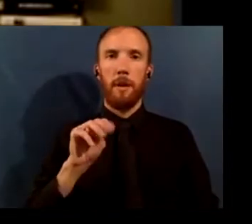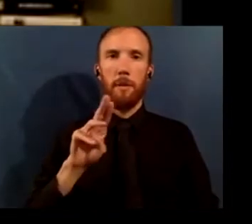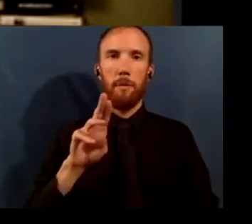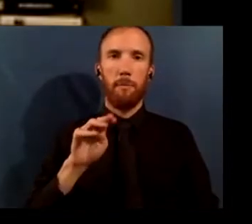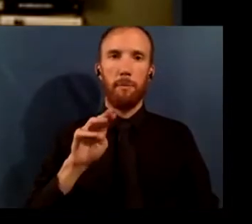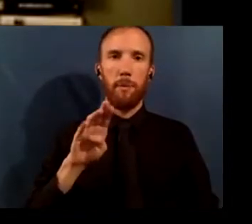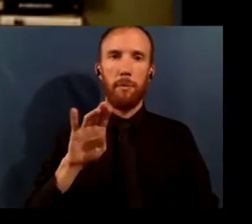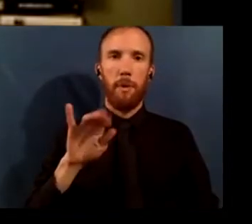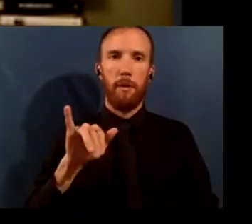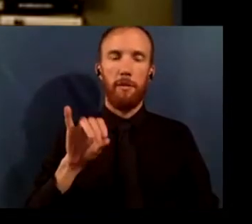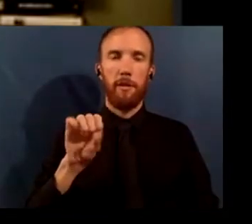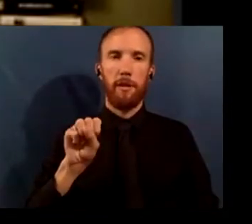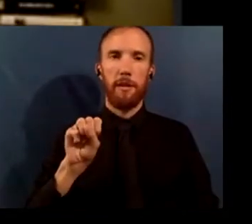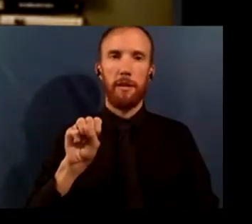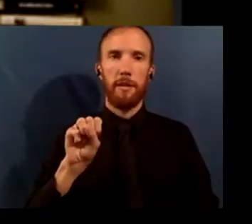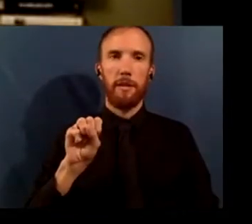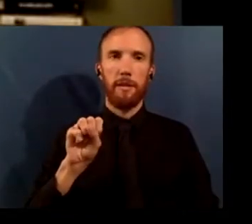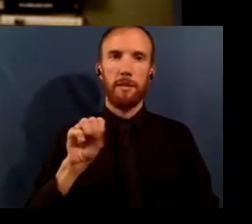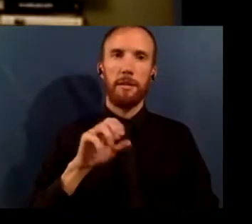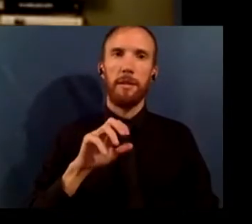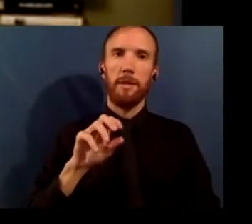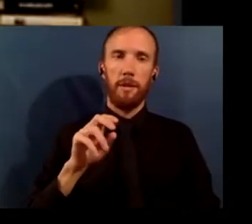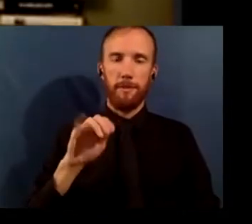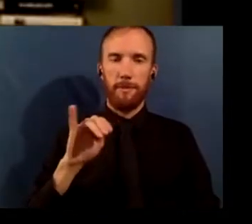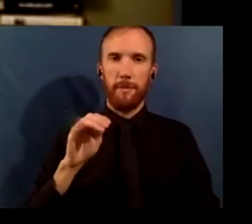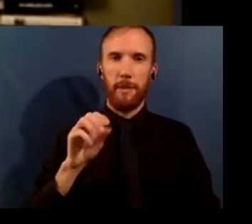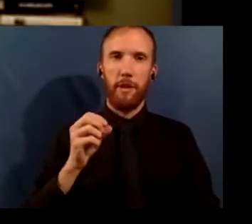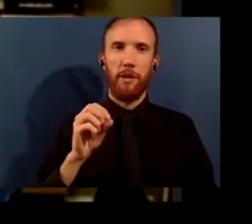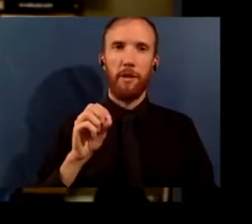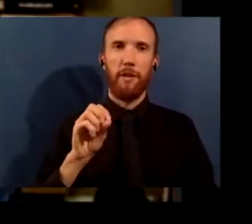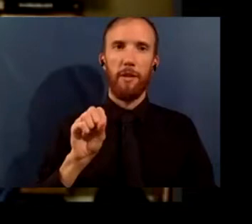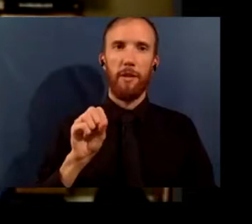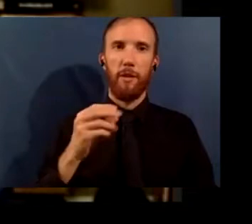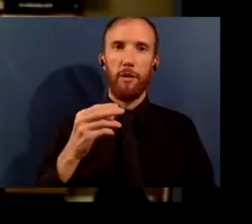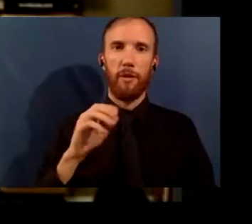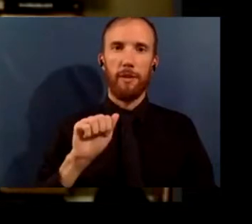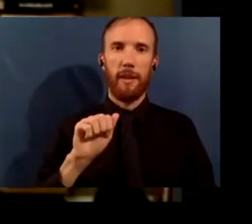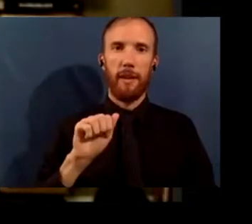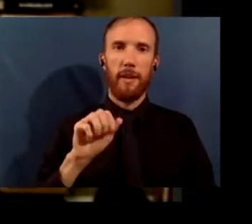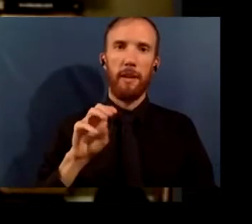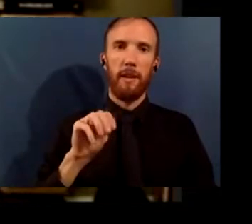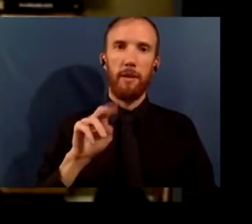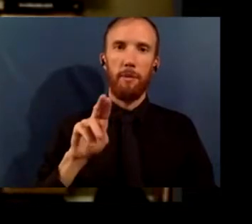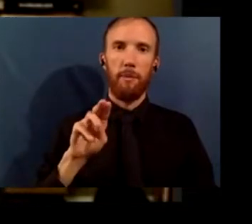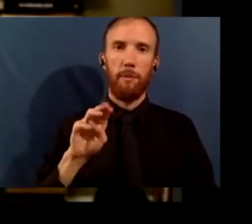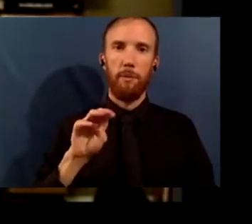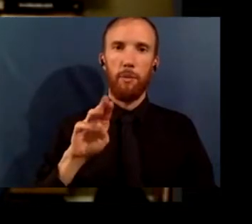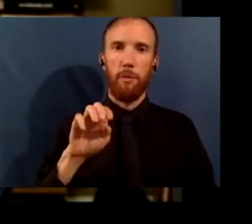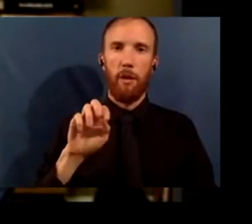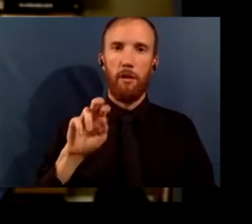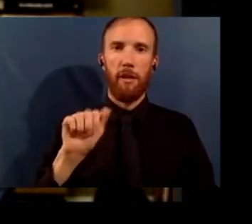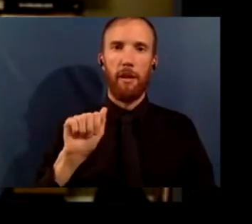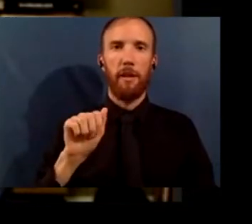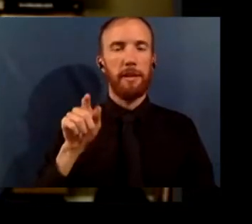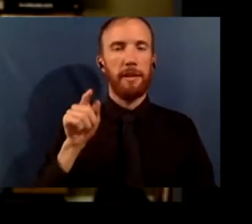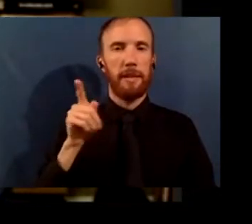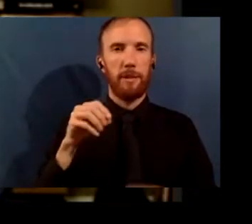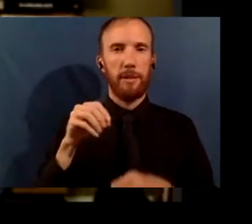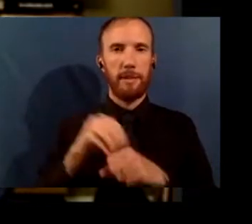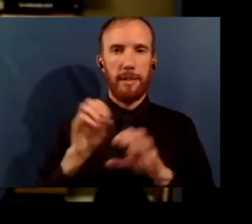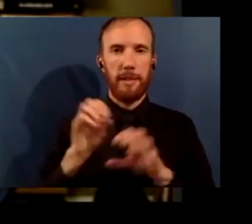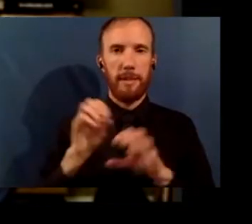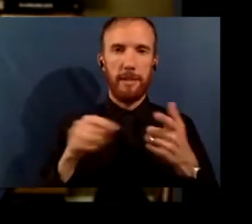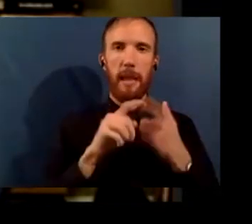Mubarak was in power, that's true. Clinton was in office. Right. Obama was in office. Then when the people went